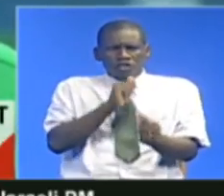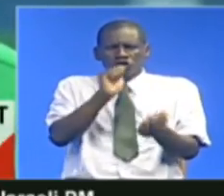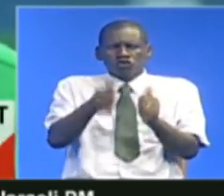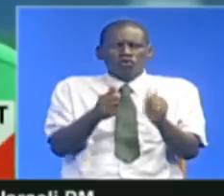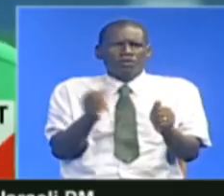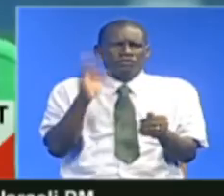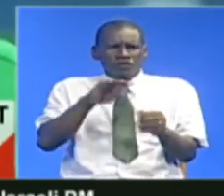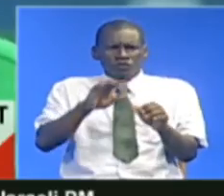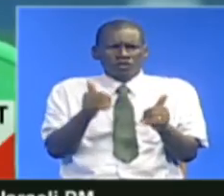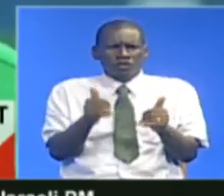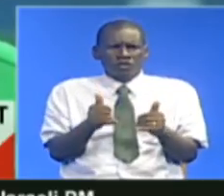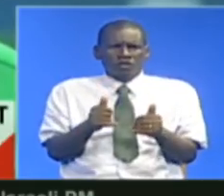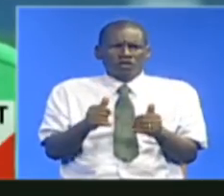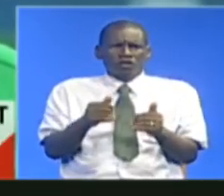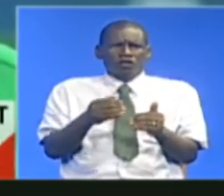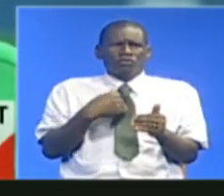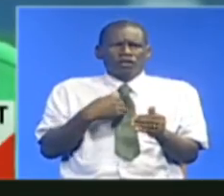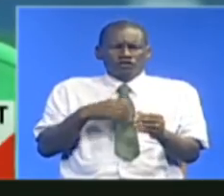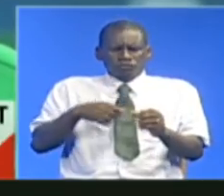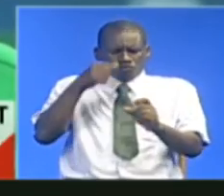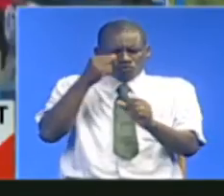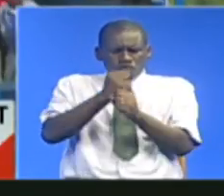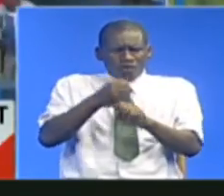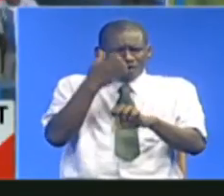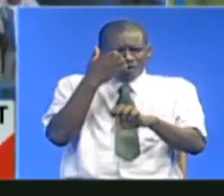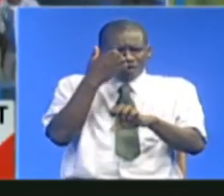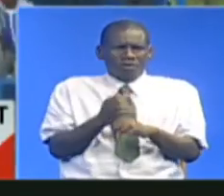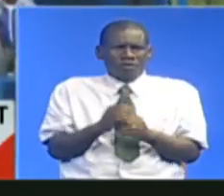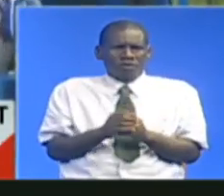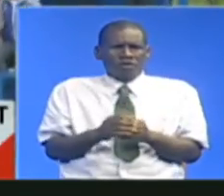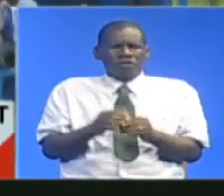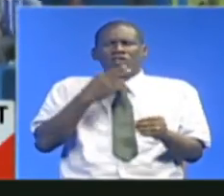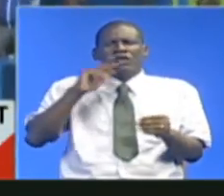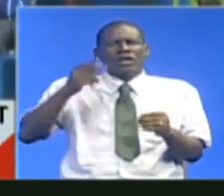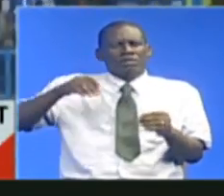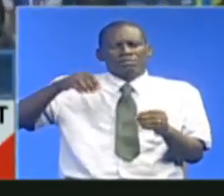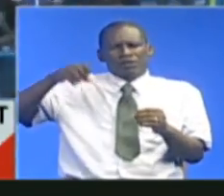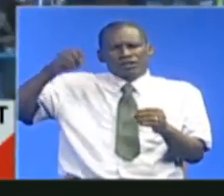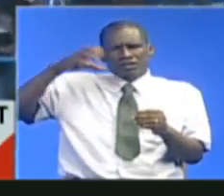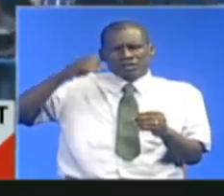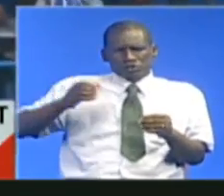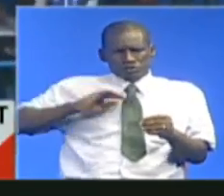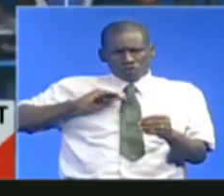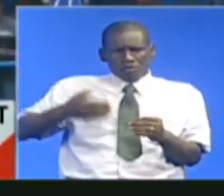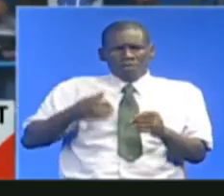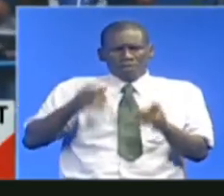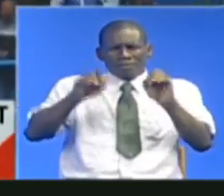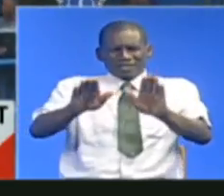step that we have to push hard when we go away. The Harambee Starlets will need to avoid defeat in Saturday's